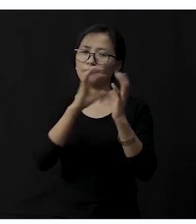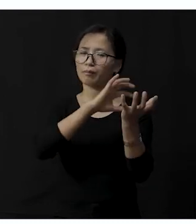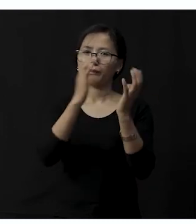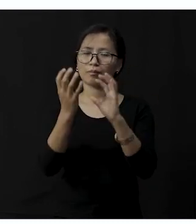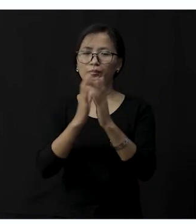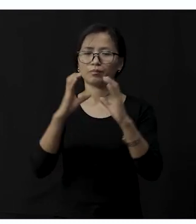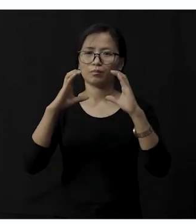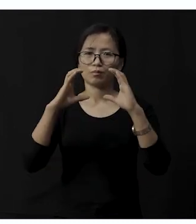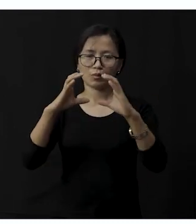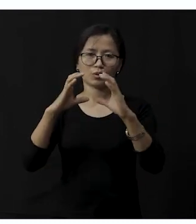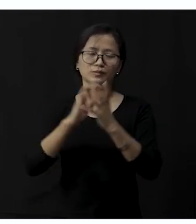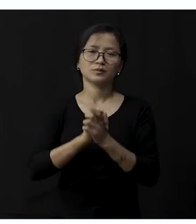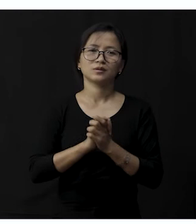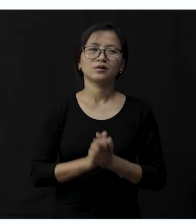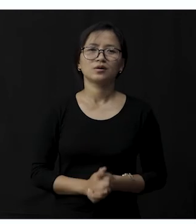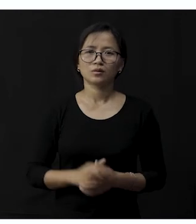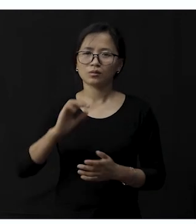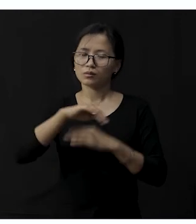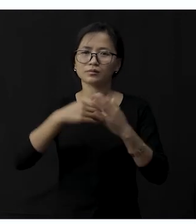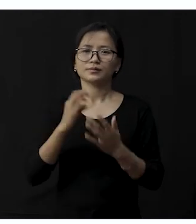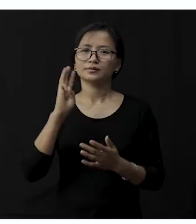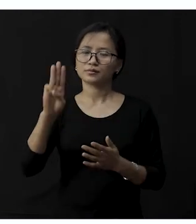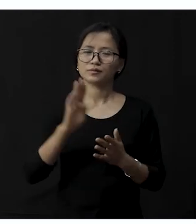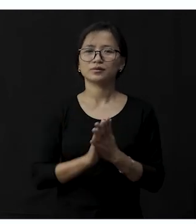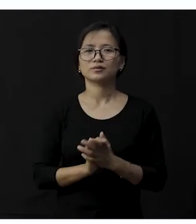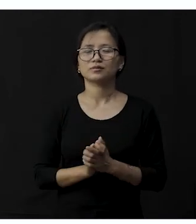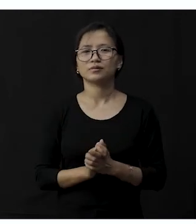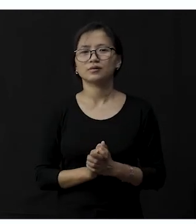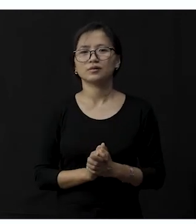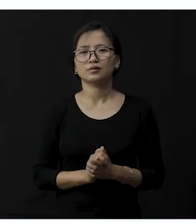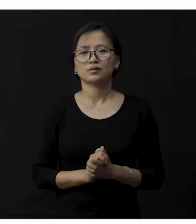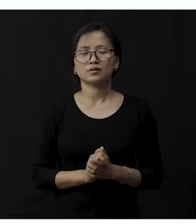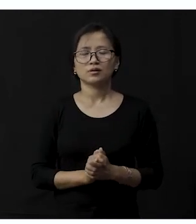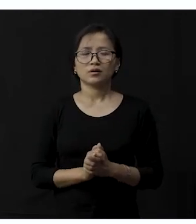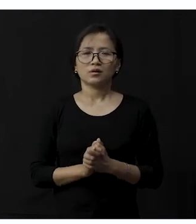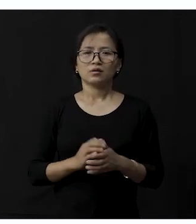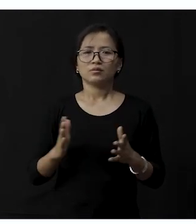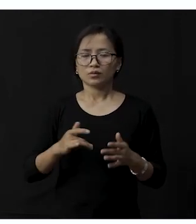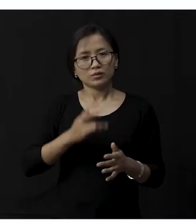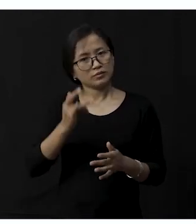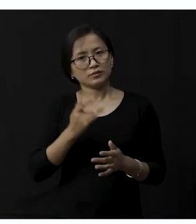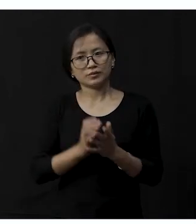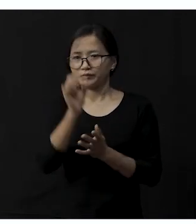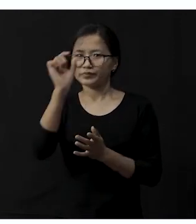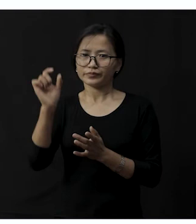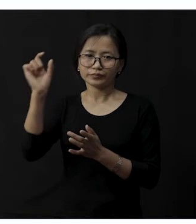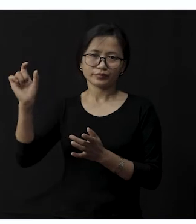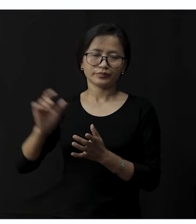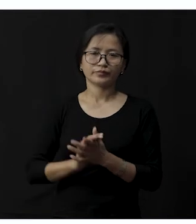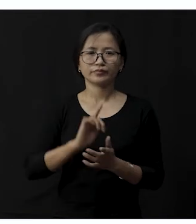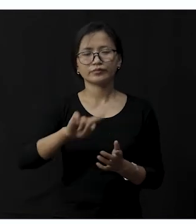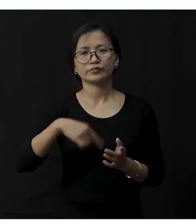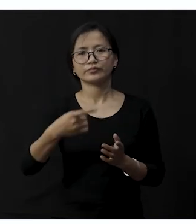So all these three that you have described are known as adjective words. Let's go to the next one.